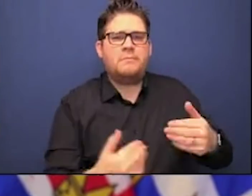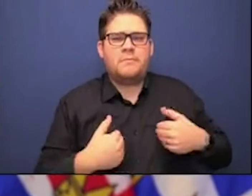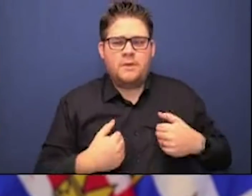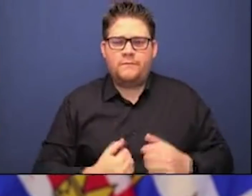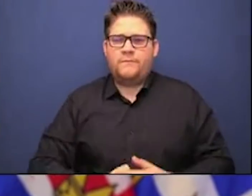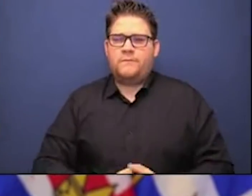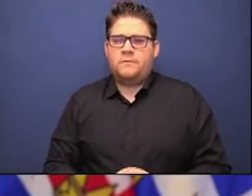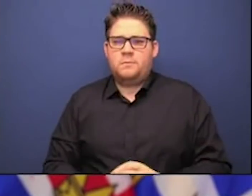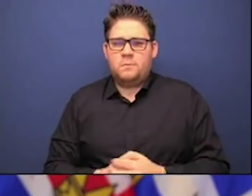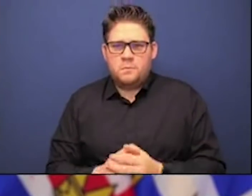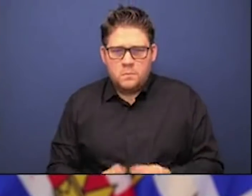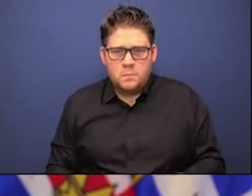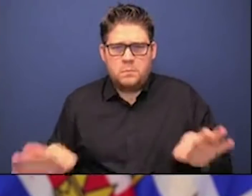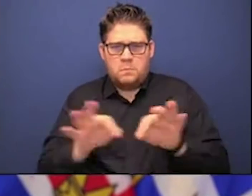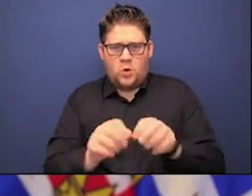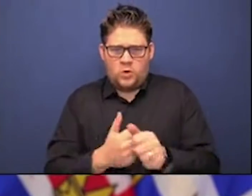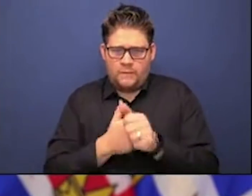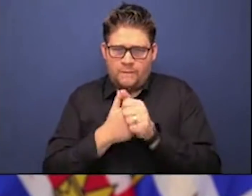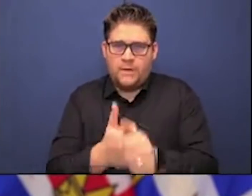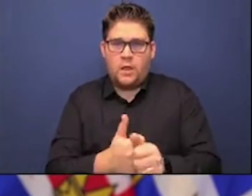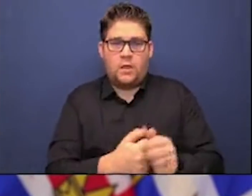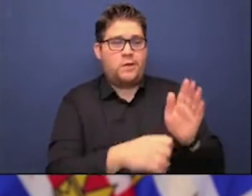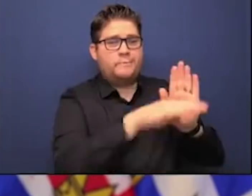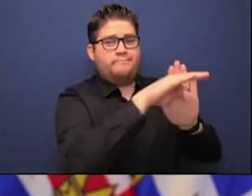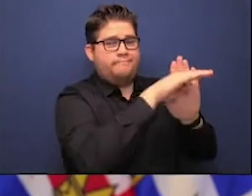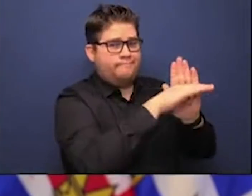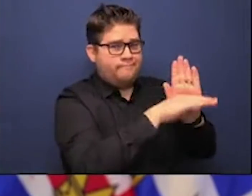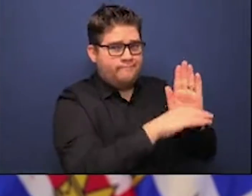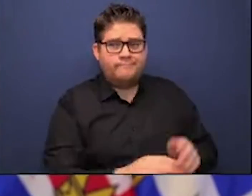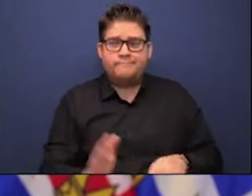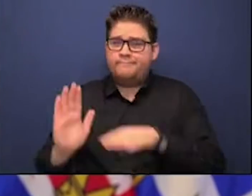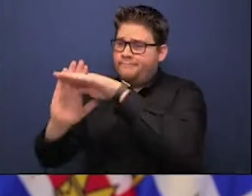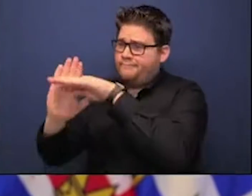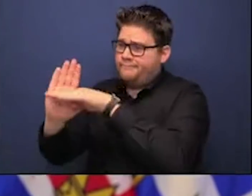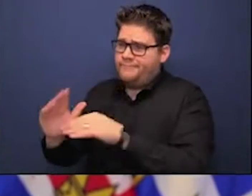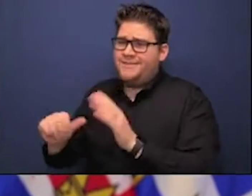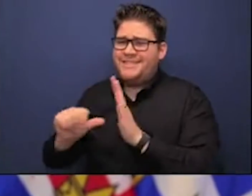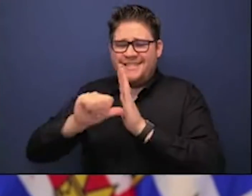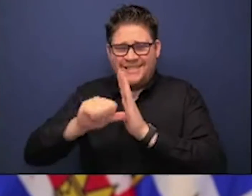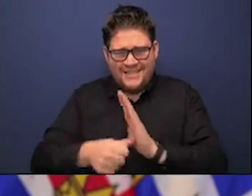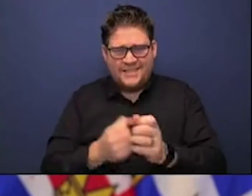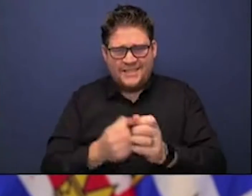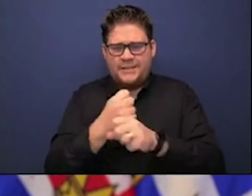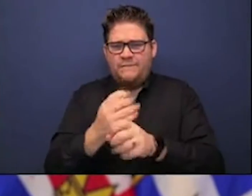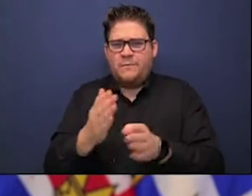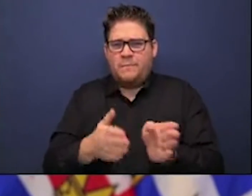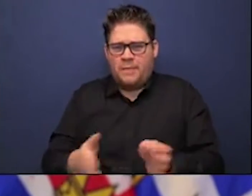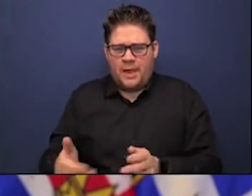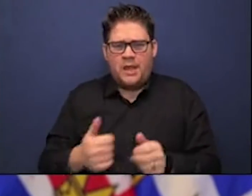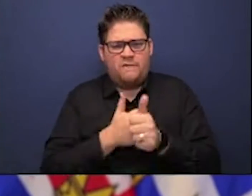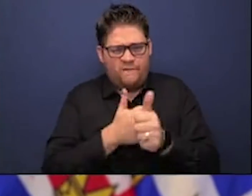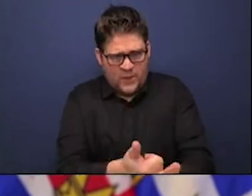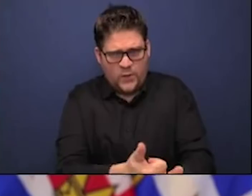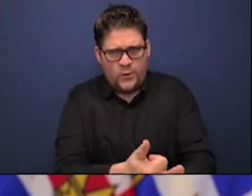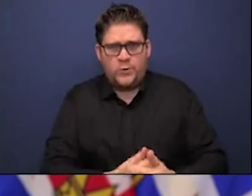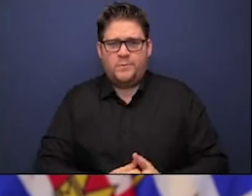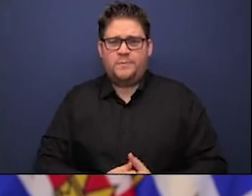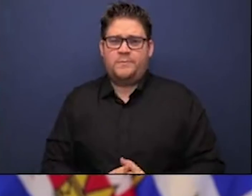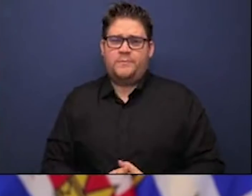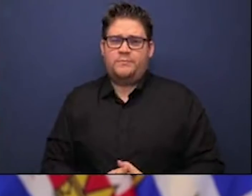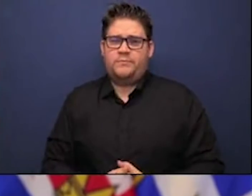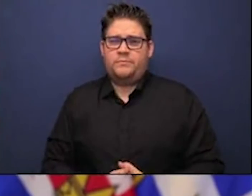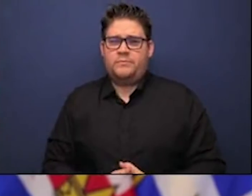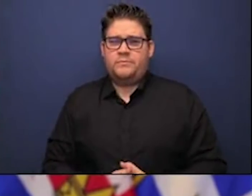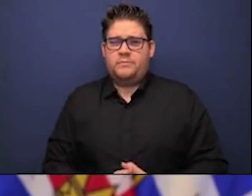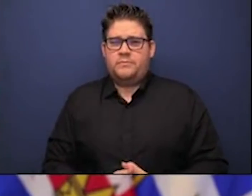and reinforce the importance of these plans and these guidelines. So through the work of the Provincial Education